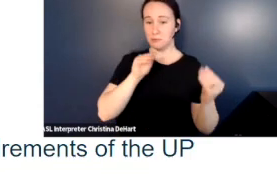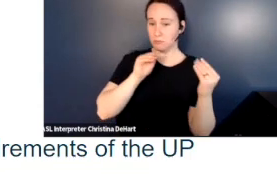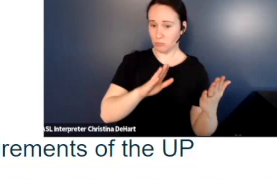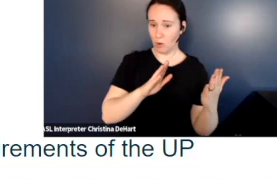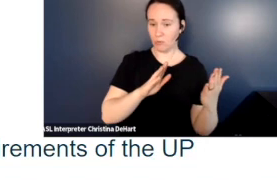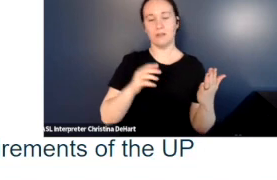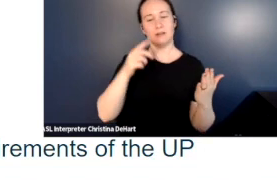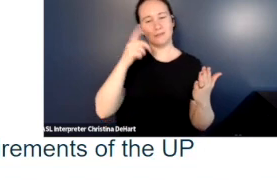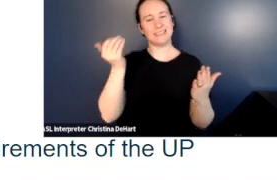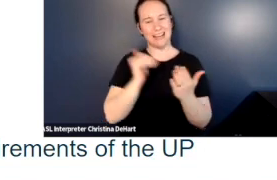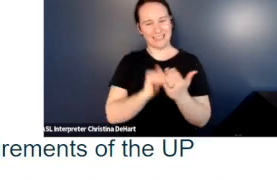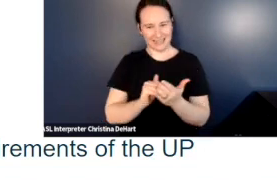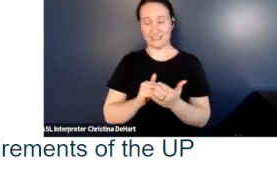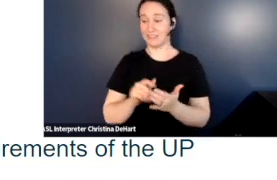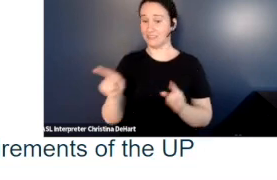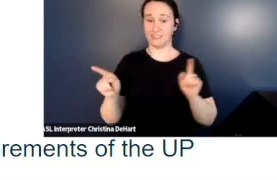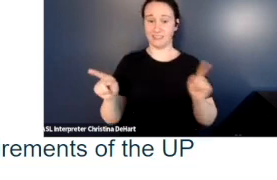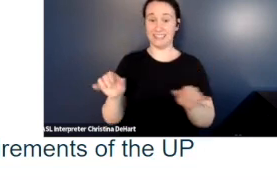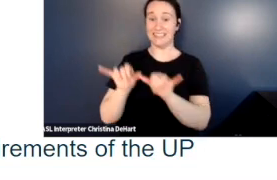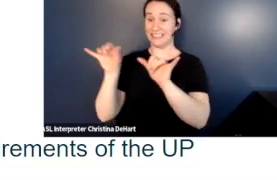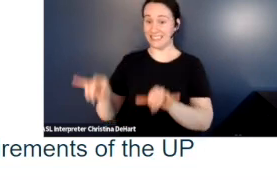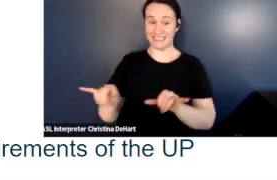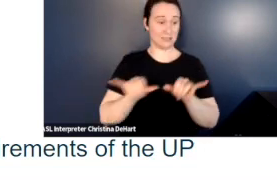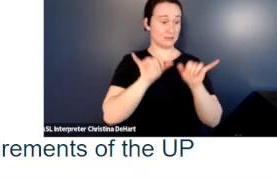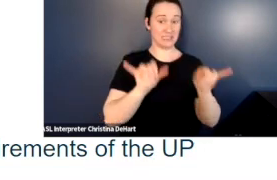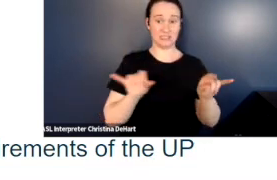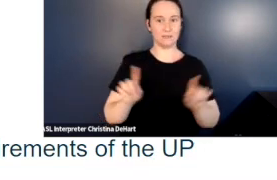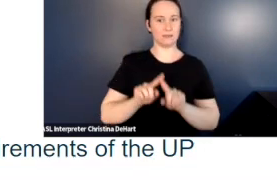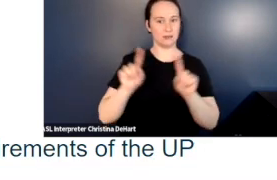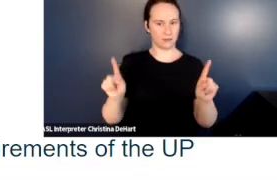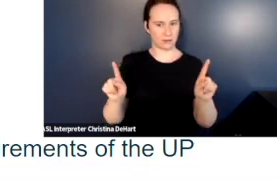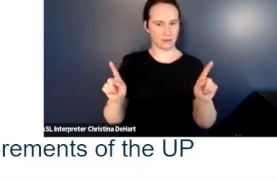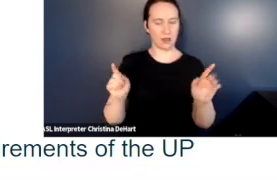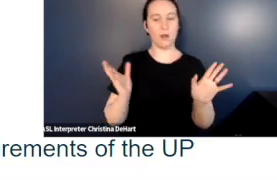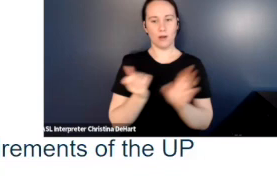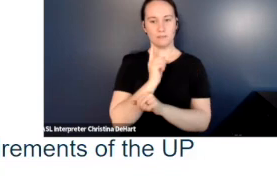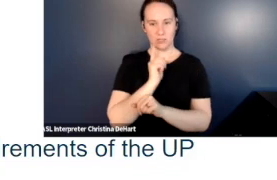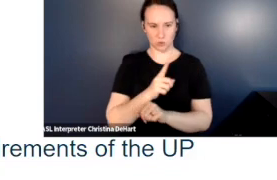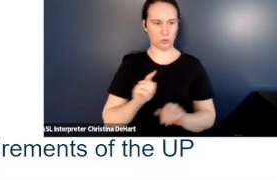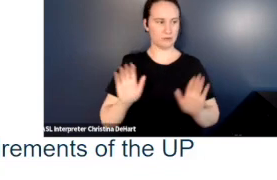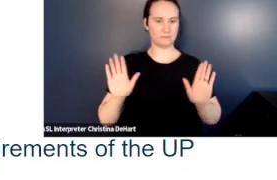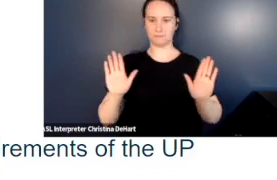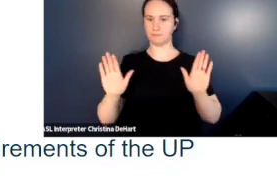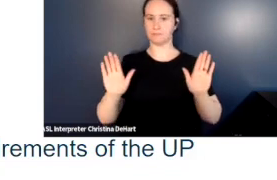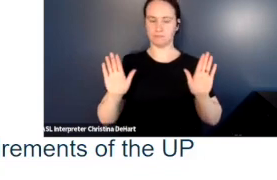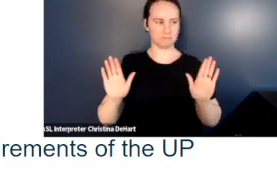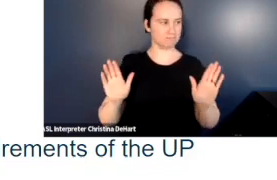we're straddling 2 systems at that point. So we want to make sure that we have